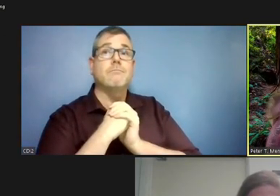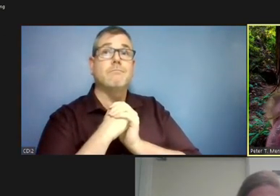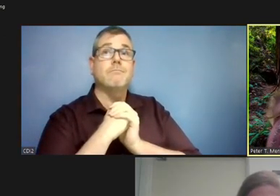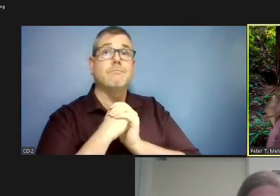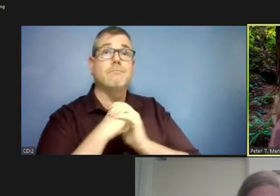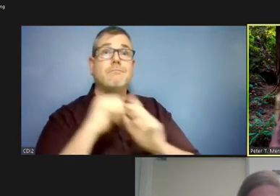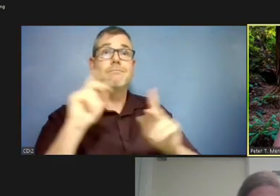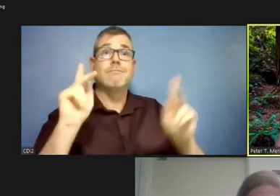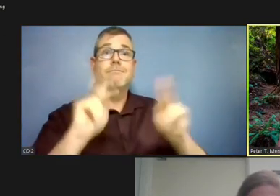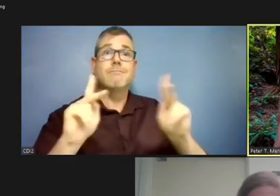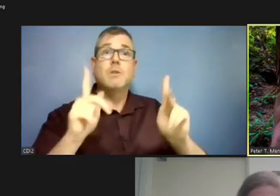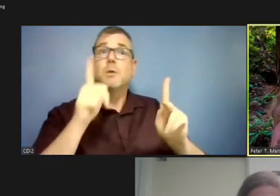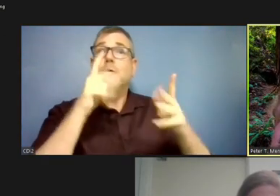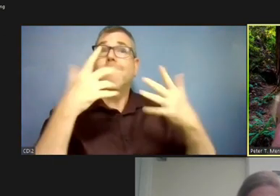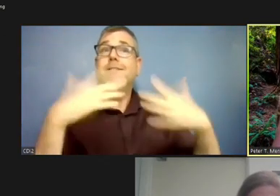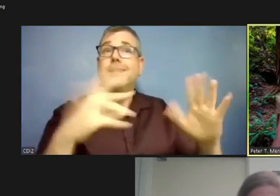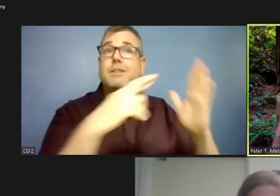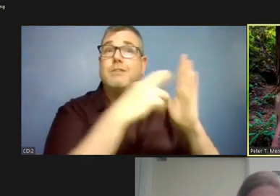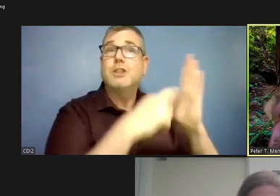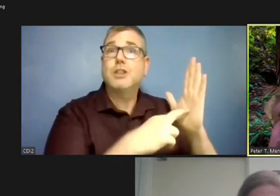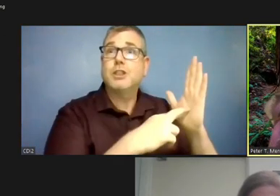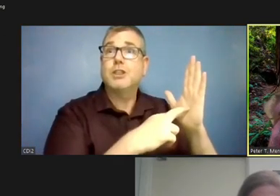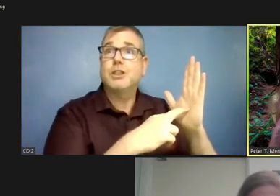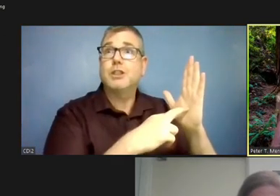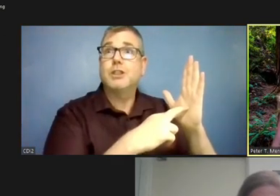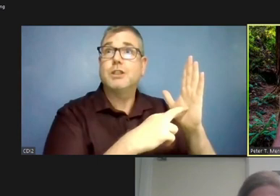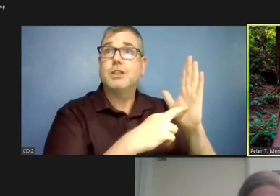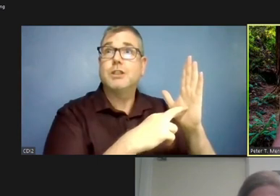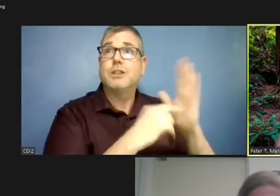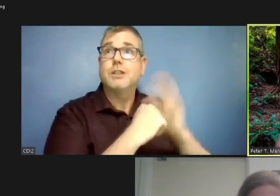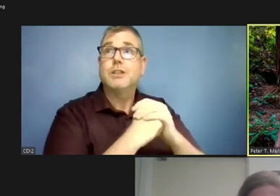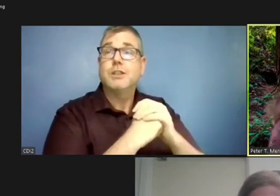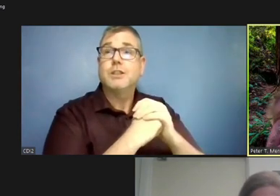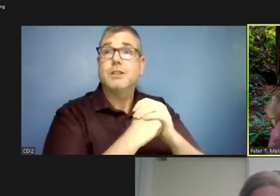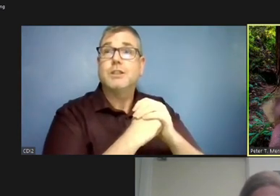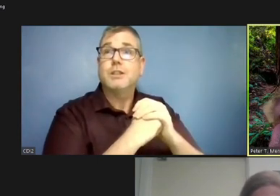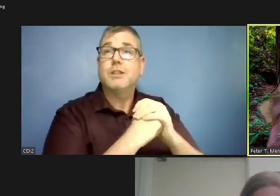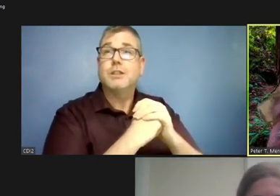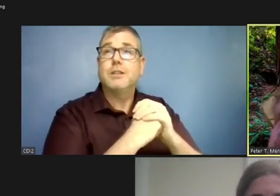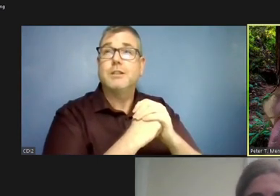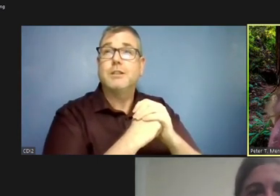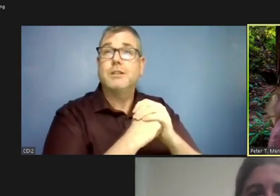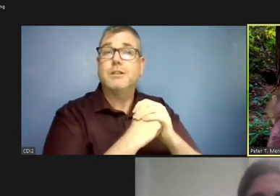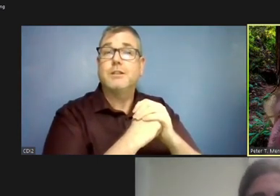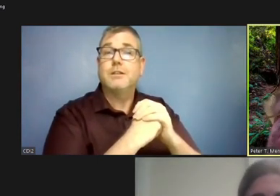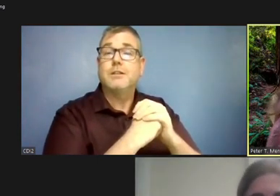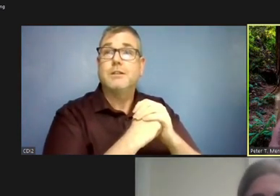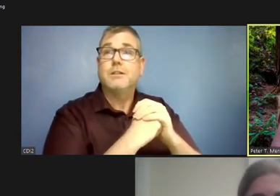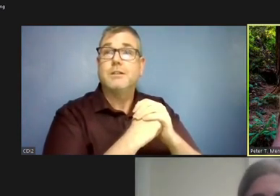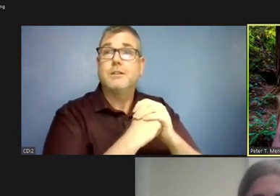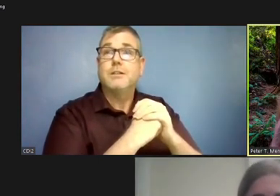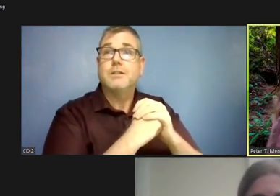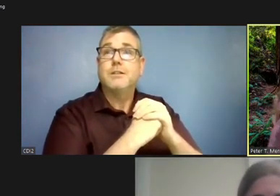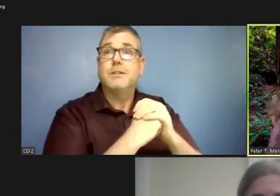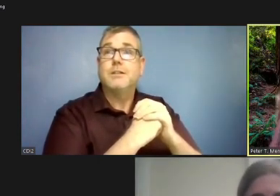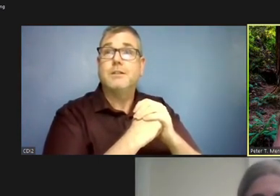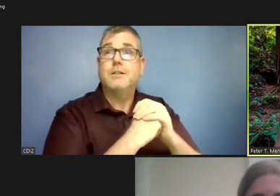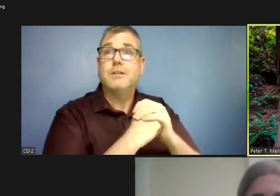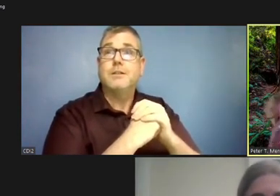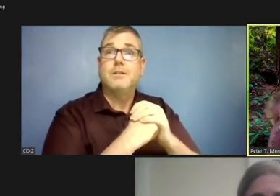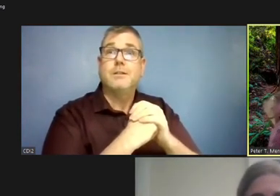for they want to nail to the space to include if they're immune compromised or have some other